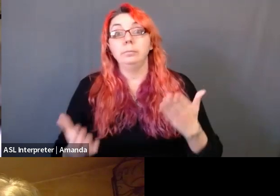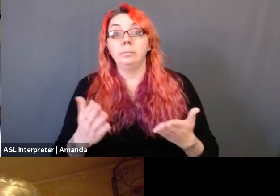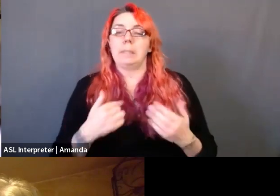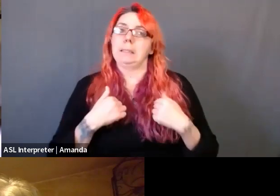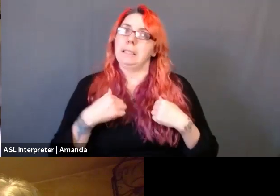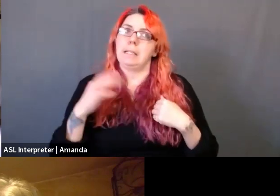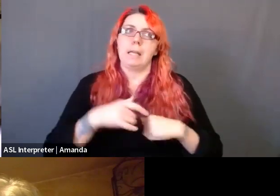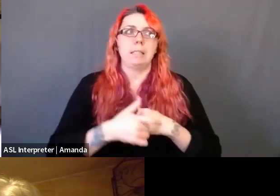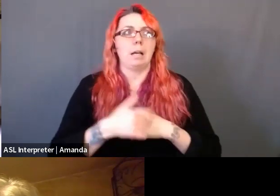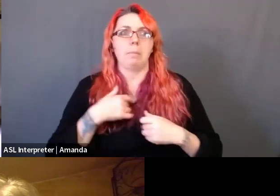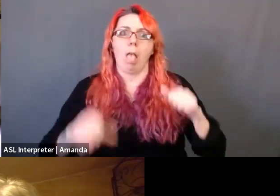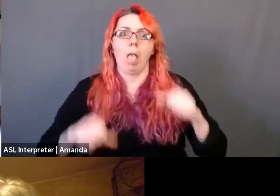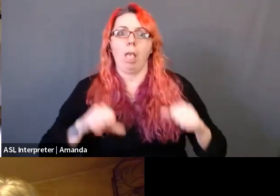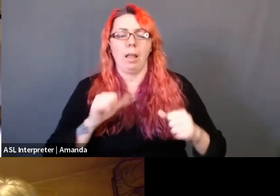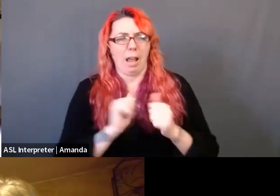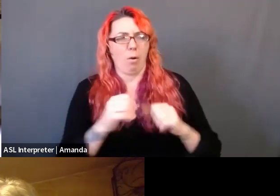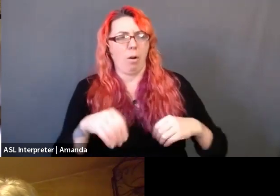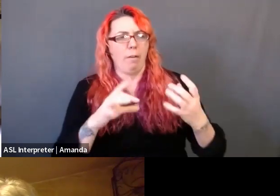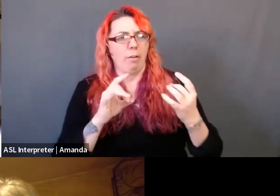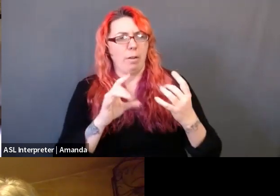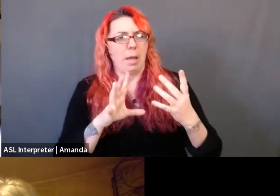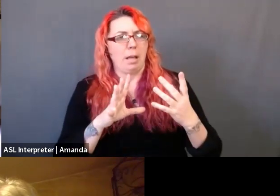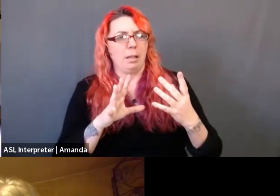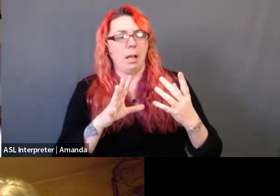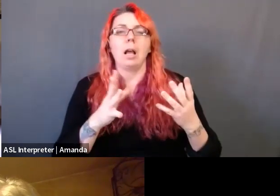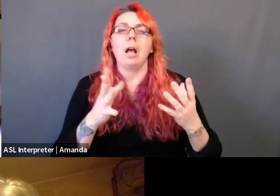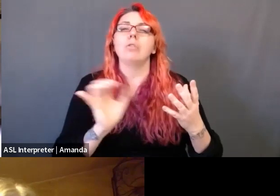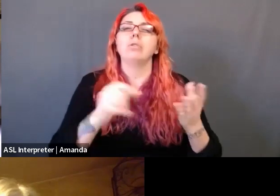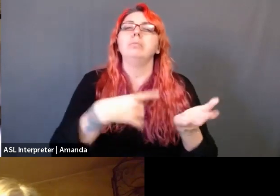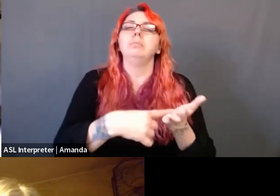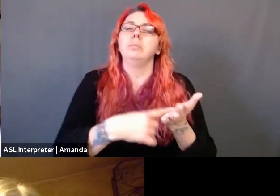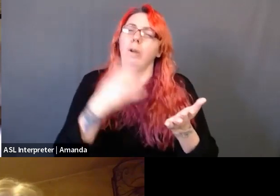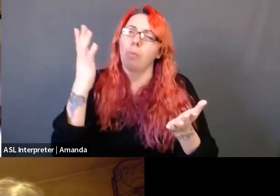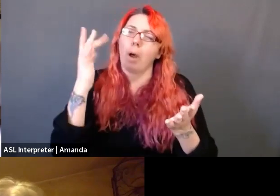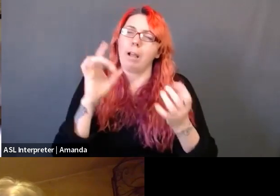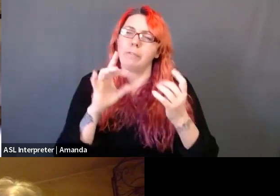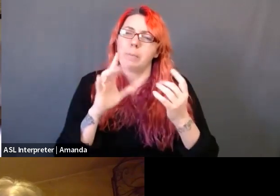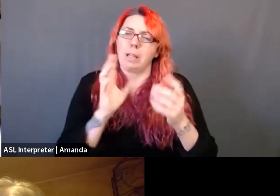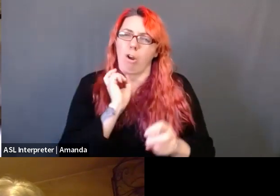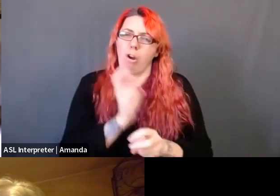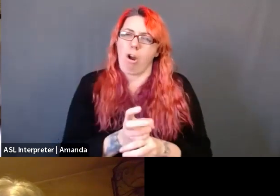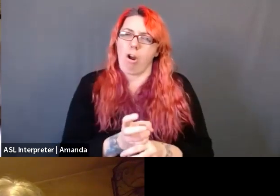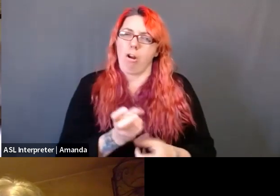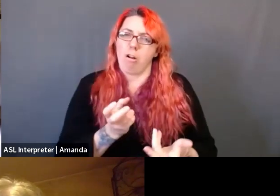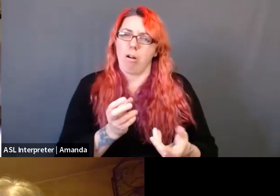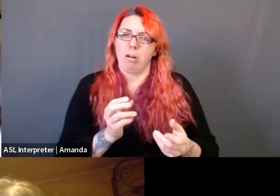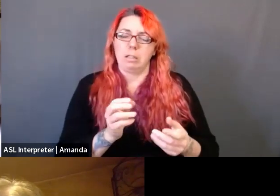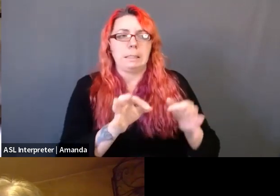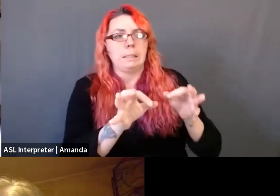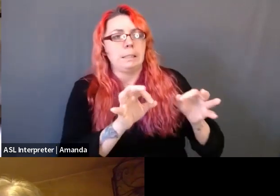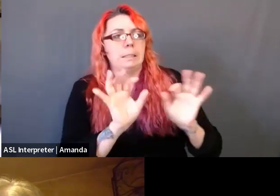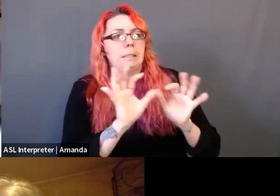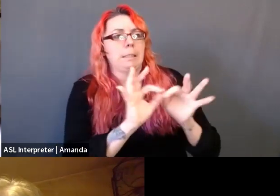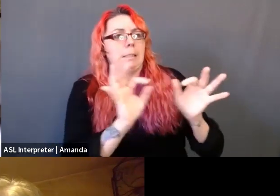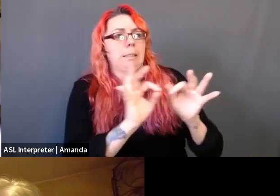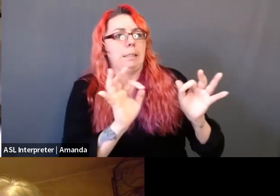better. And so just to talk about what is the difficulty about receiving the feedback, and then how can we give it, you know, in a way that is going to be